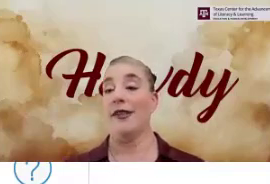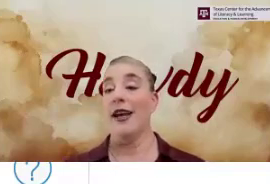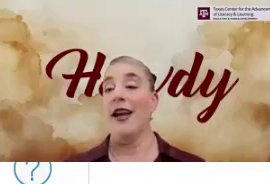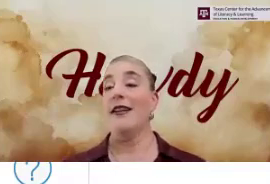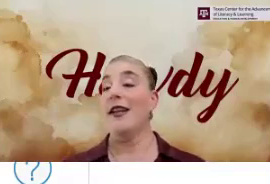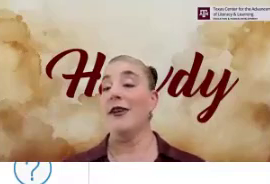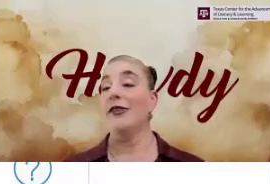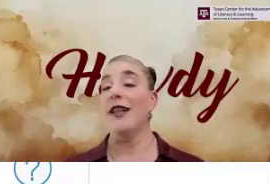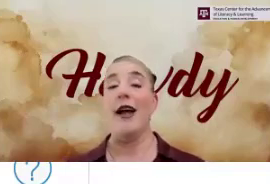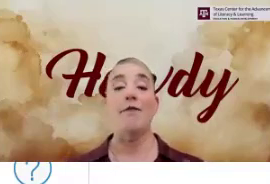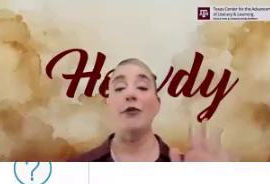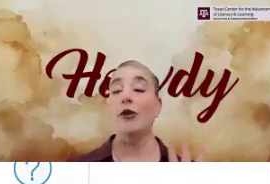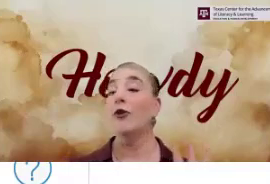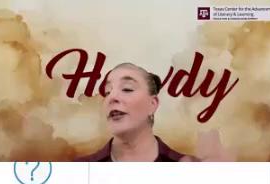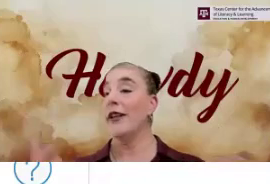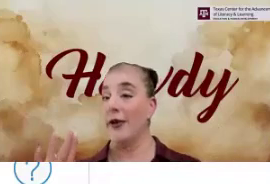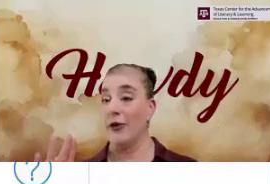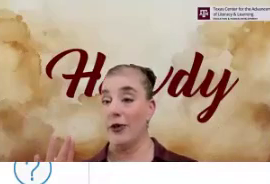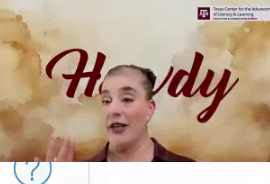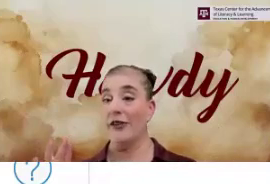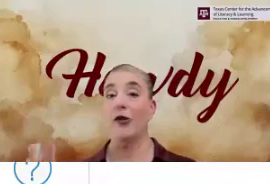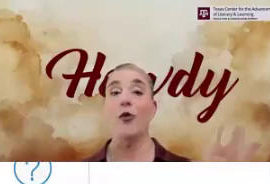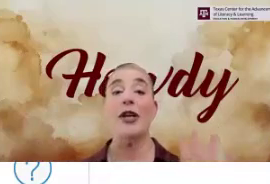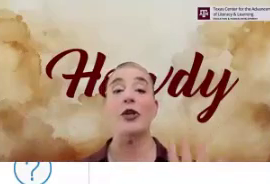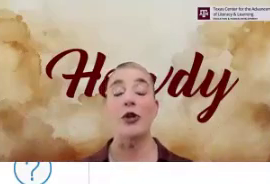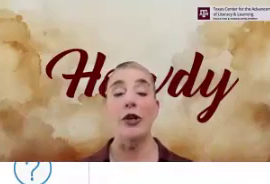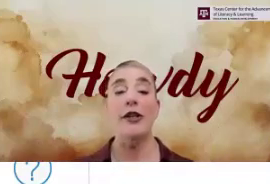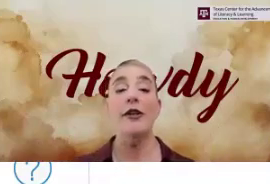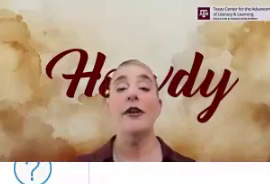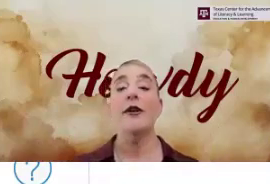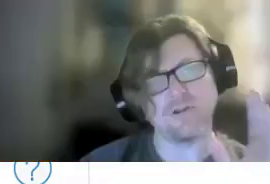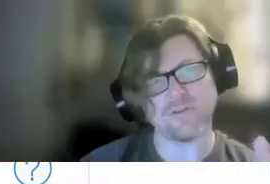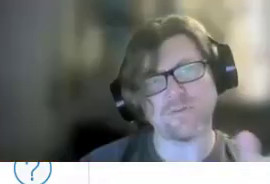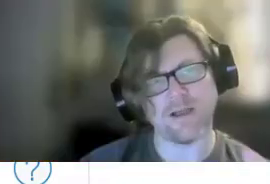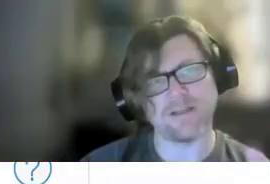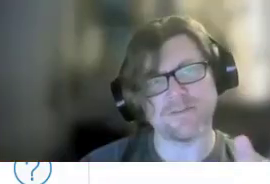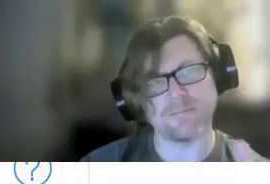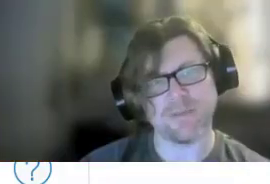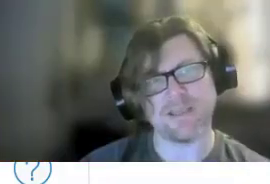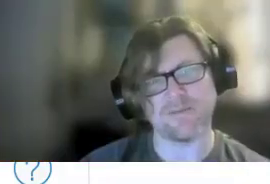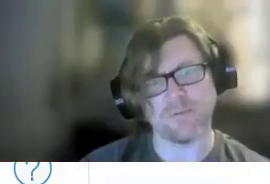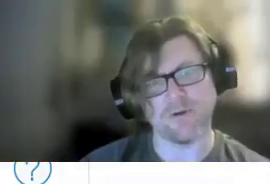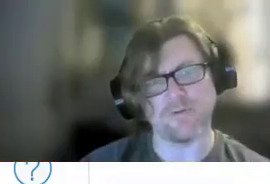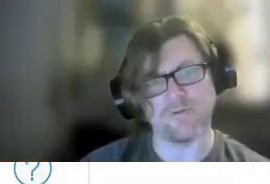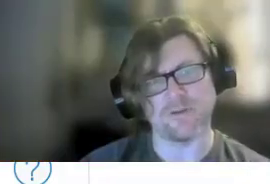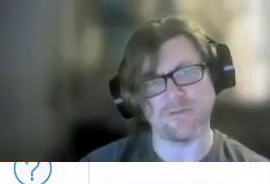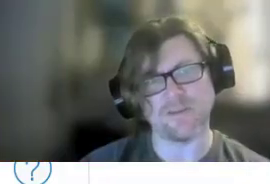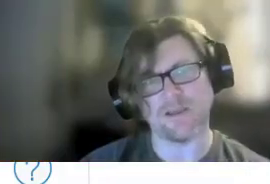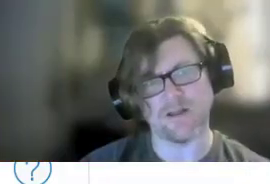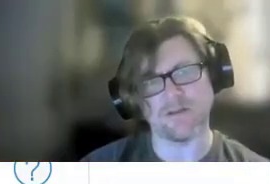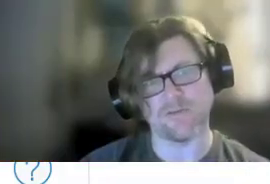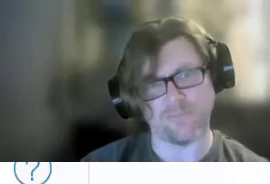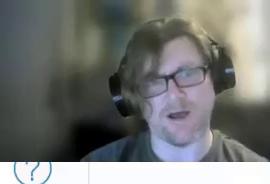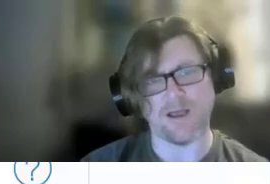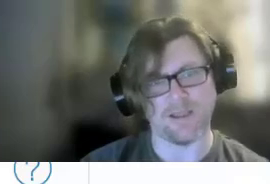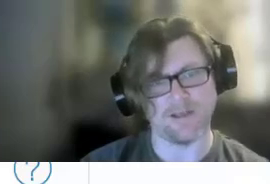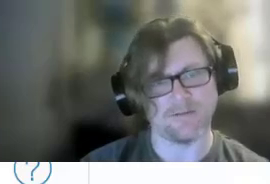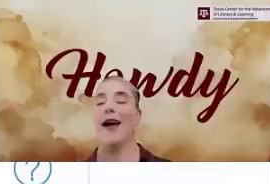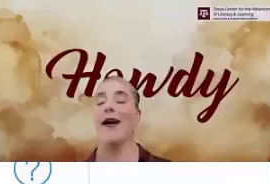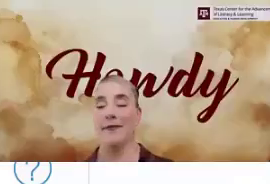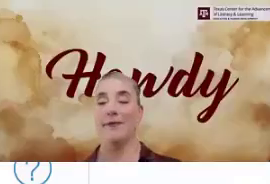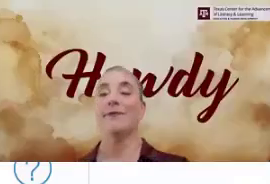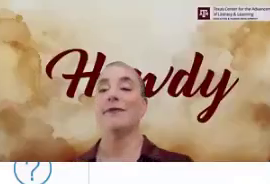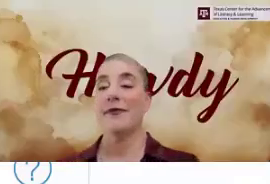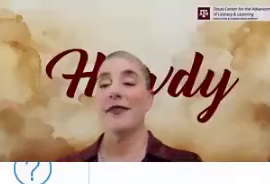to pass. And there's that blue and that green. So we could. Yeah, because that looks fine to me as a person who can see colors